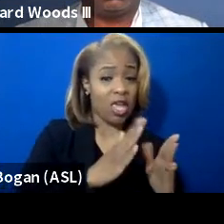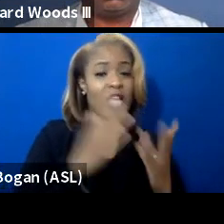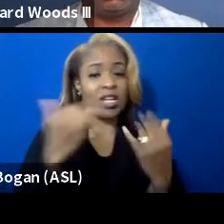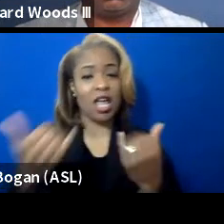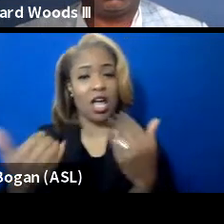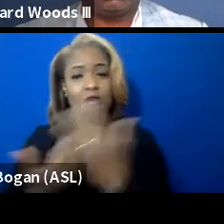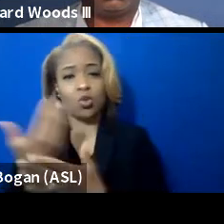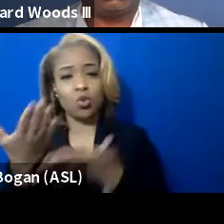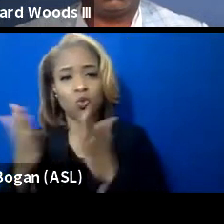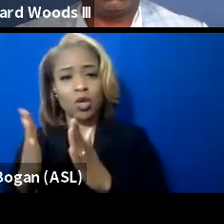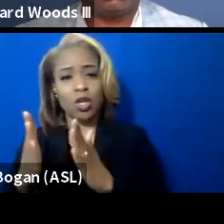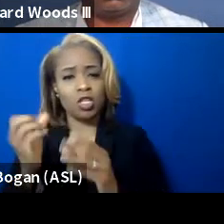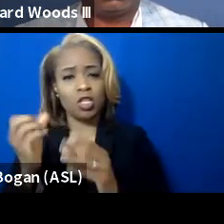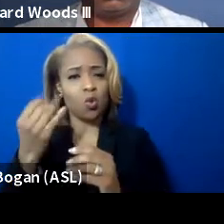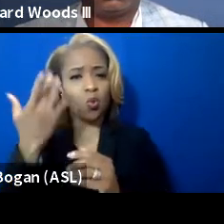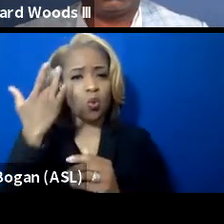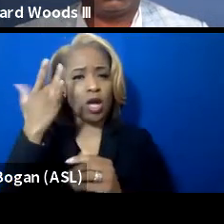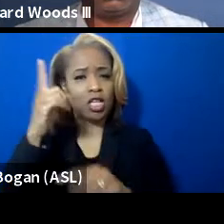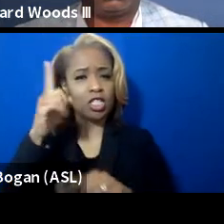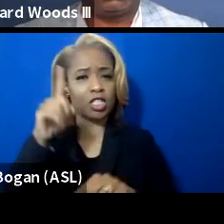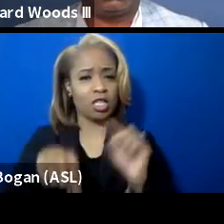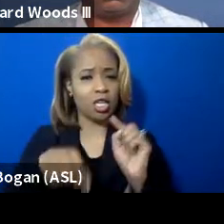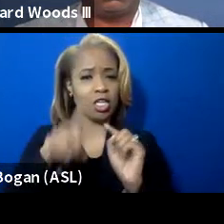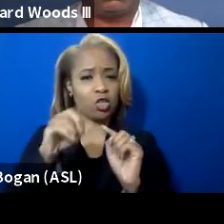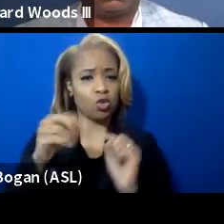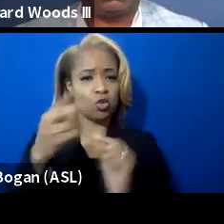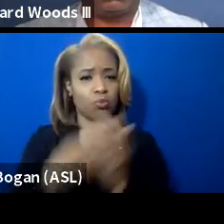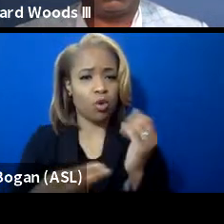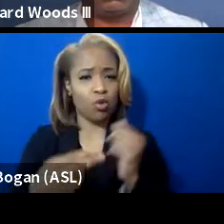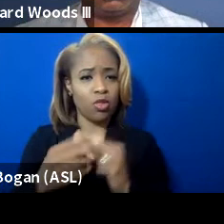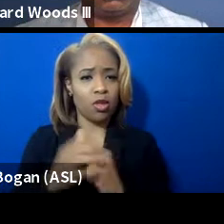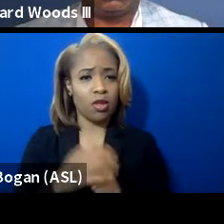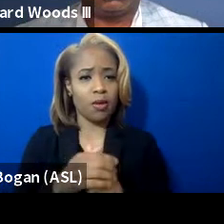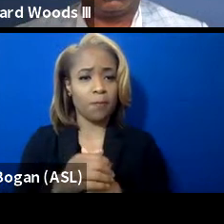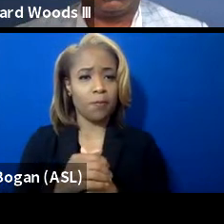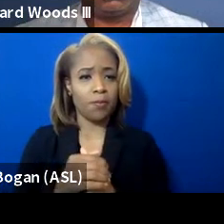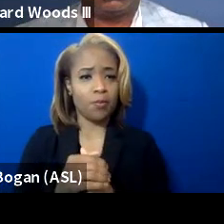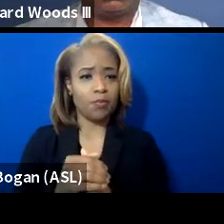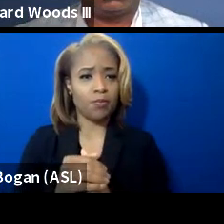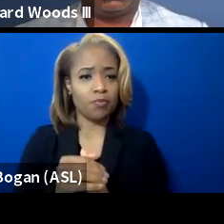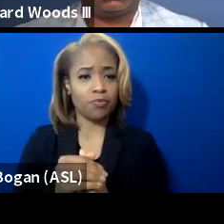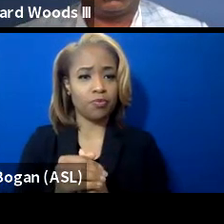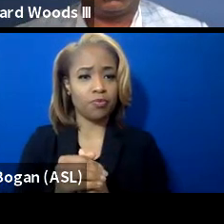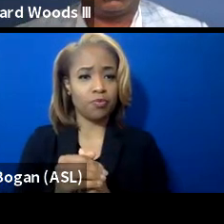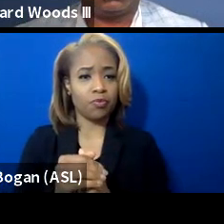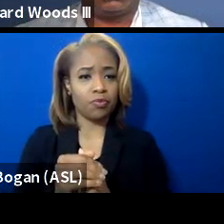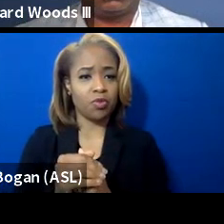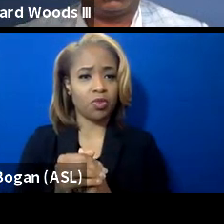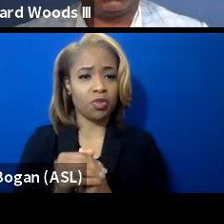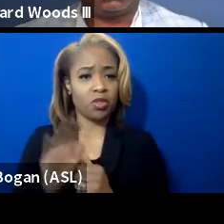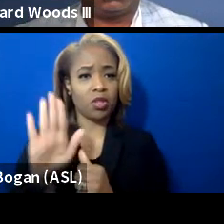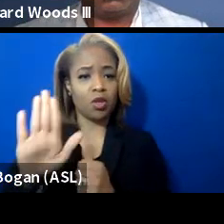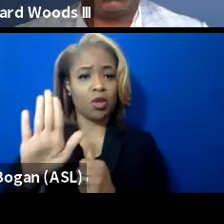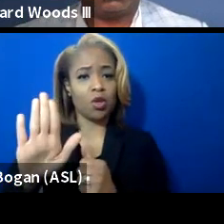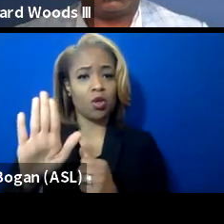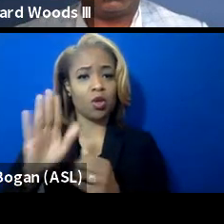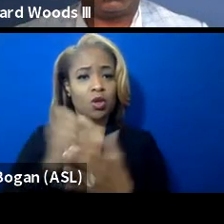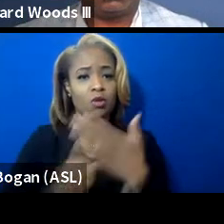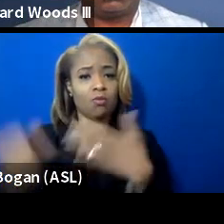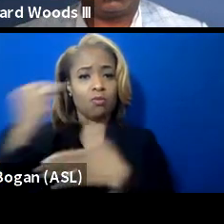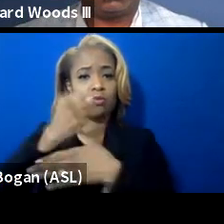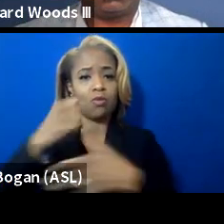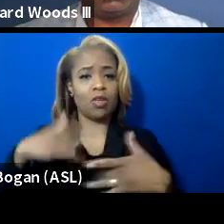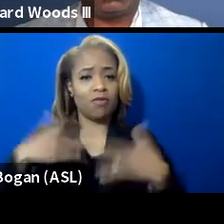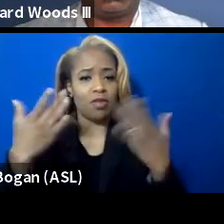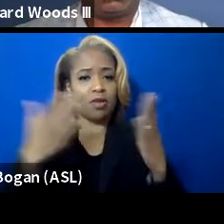types of things as well? And we keep her doing things on. I mean, her priority should be event planning at this point